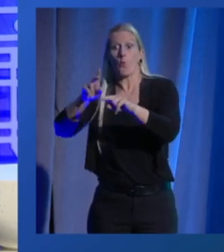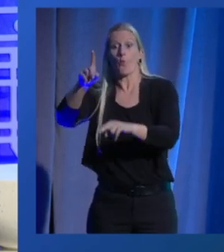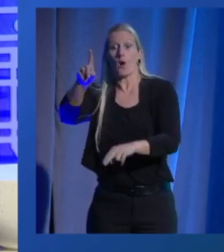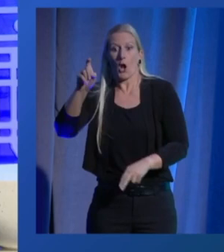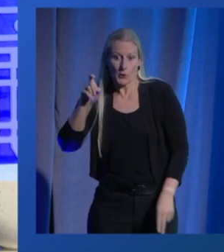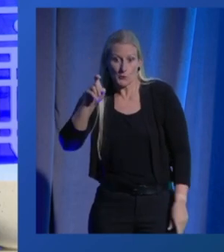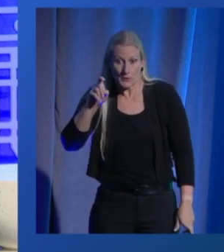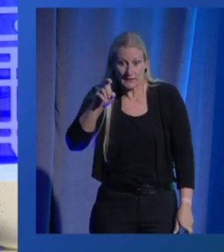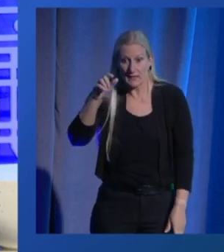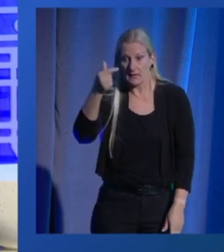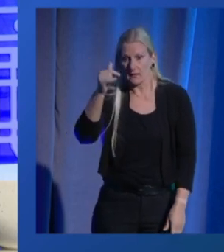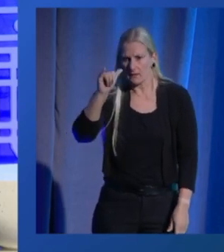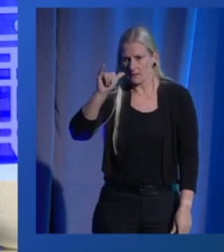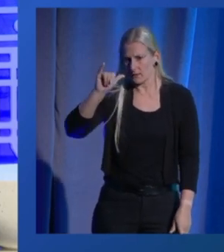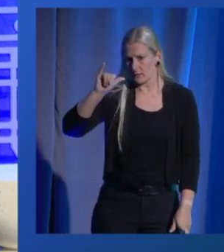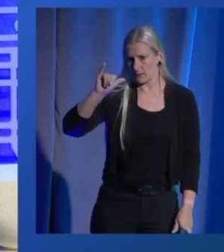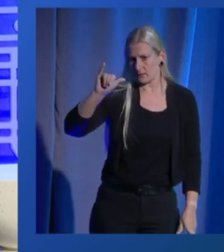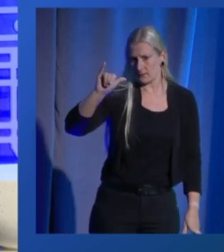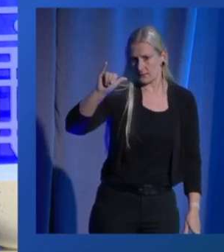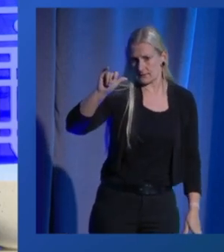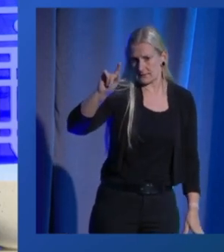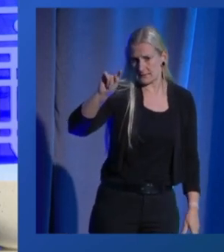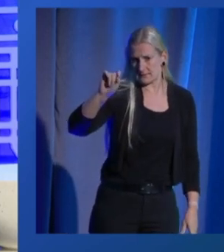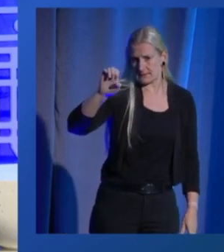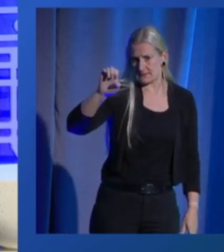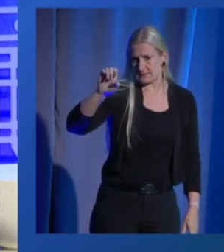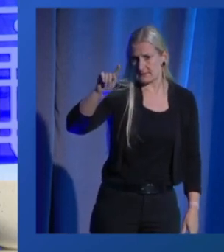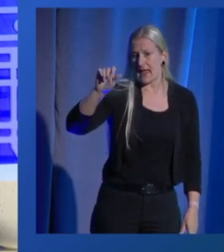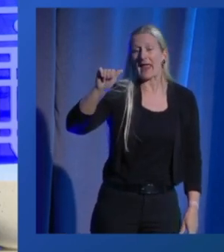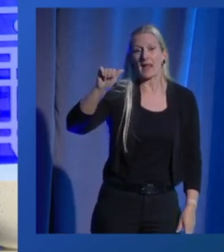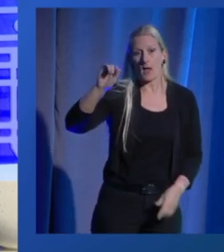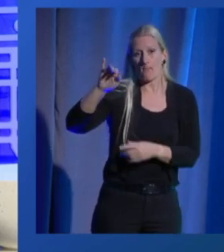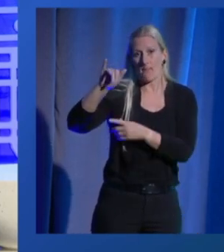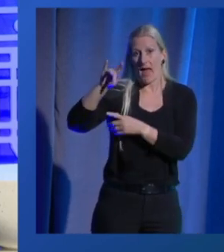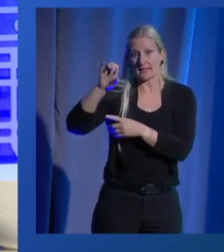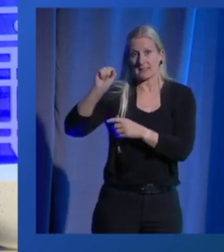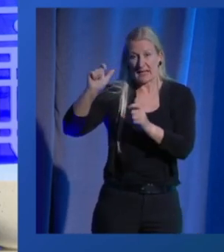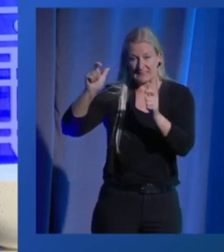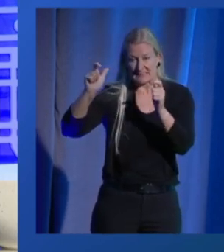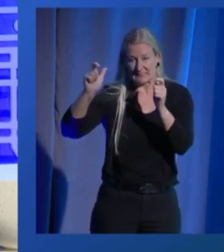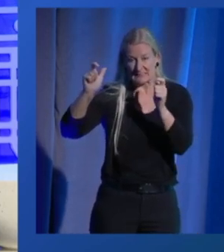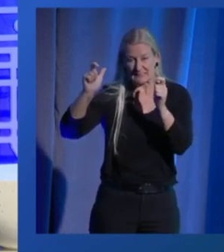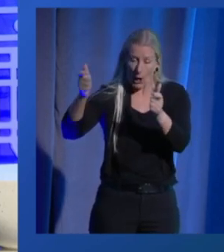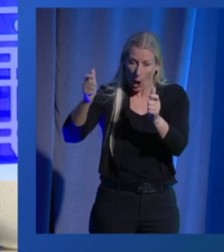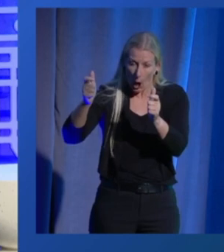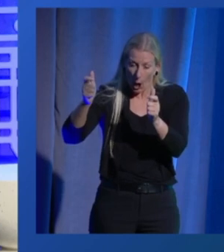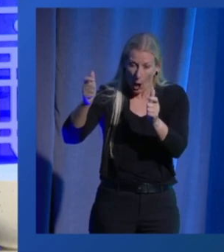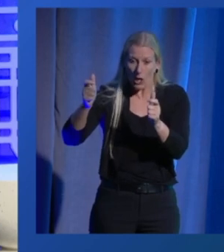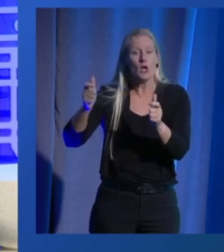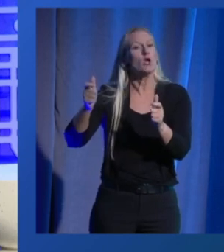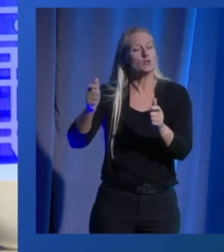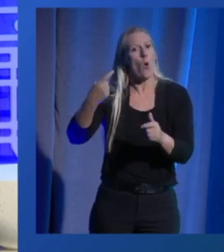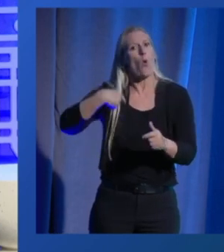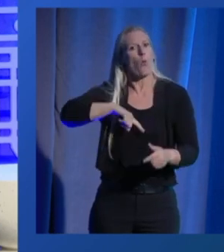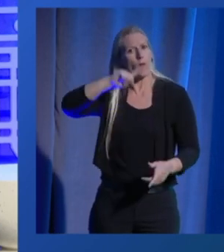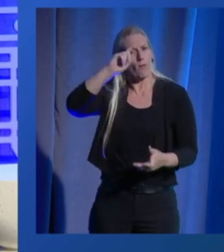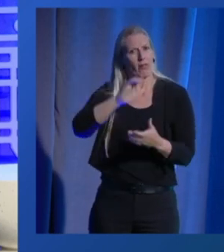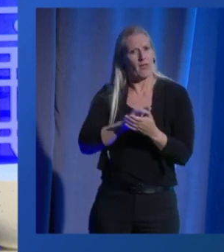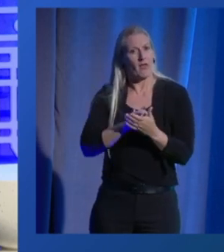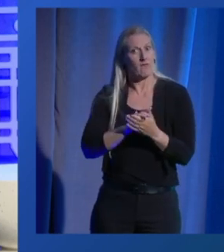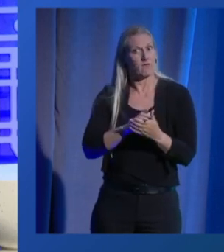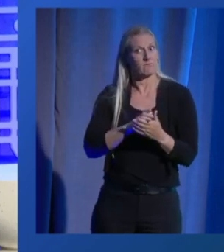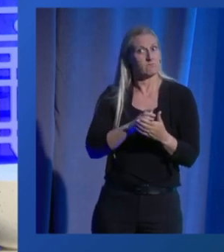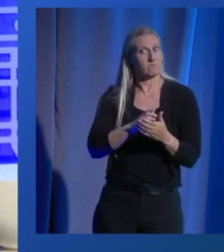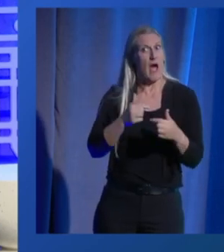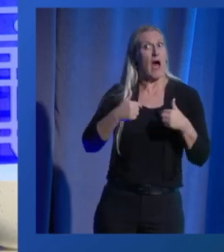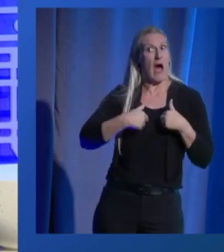process which means the humans need help and we believe and others believe that we need to accelerate the